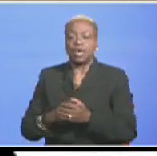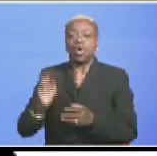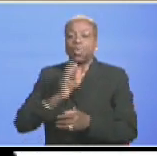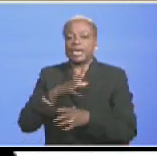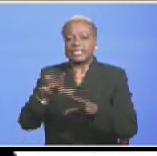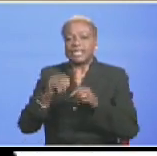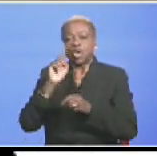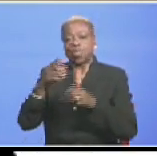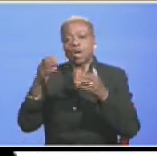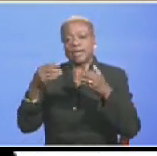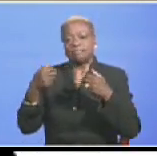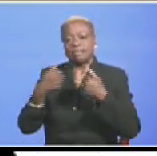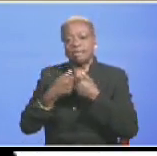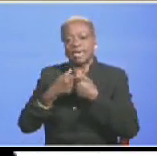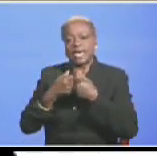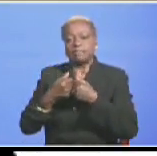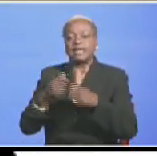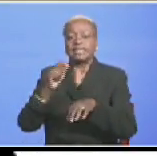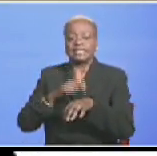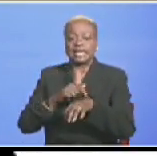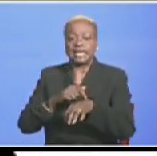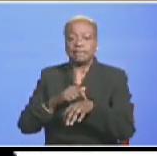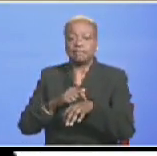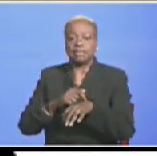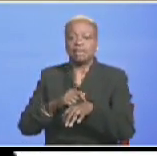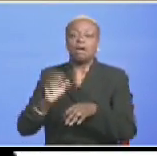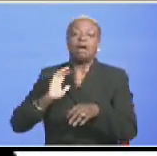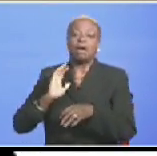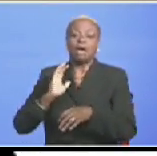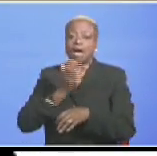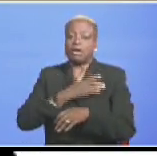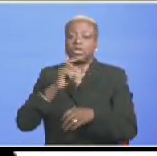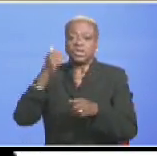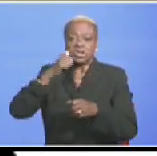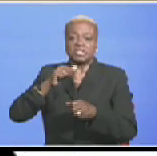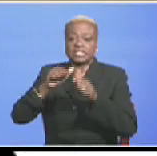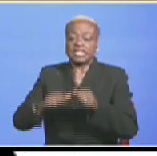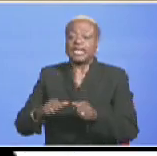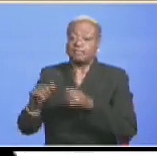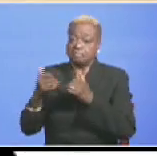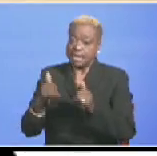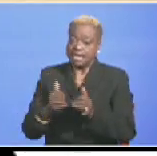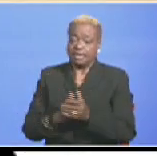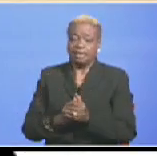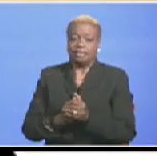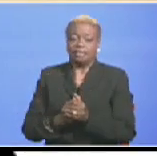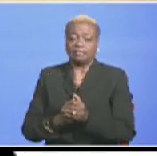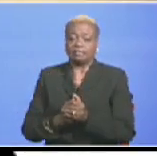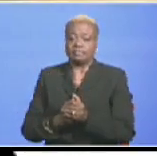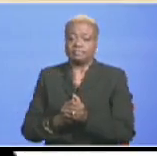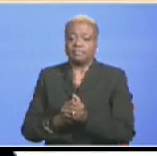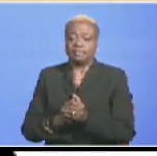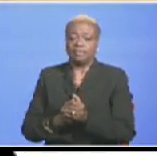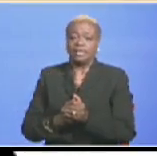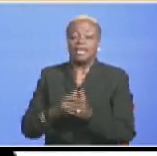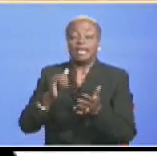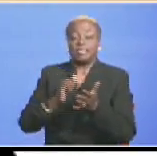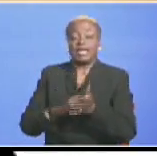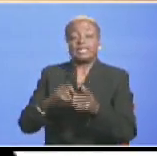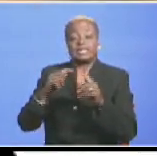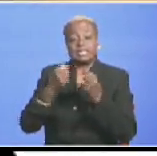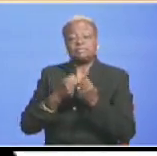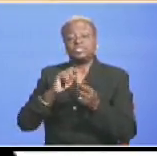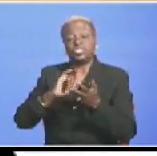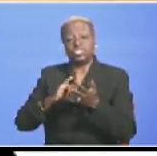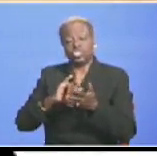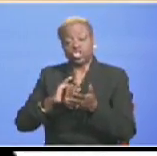time, you know, because that, like I said, that's girls can play, you know. That's ease up on them. We got to keep them going. You know that team right there just as good as you, you